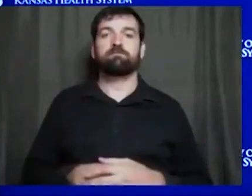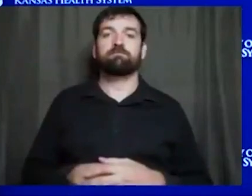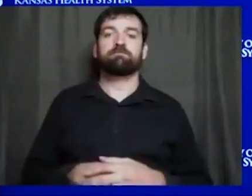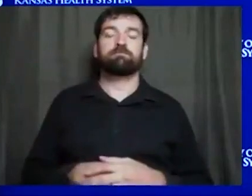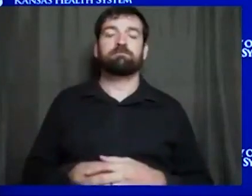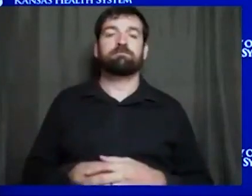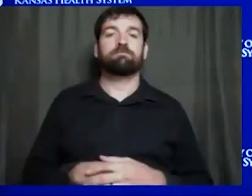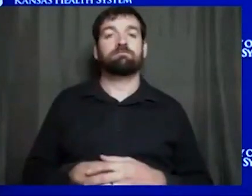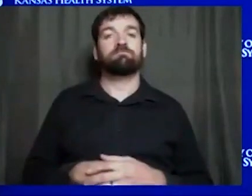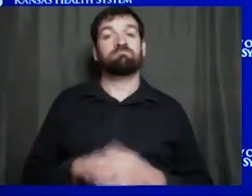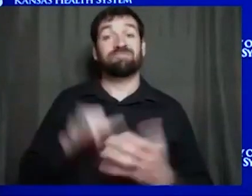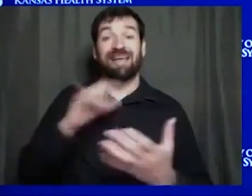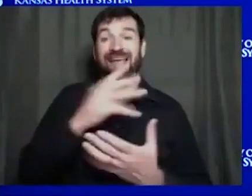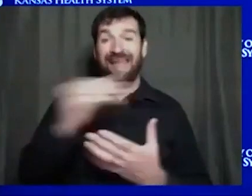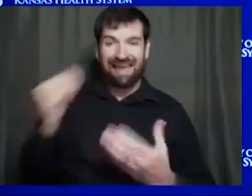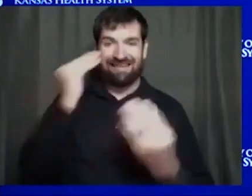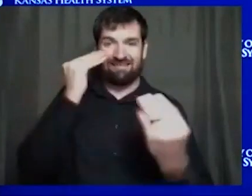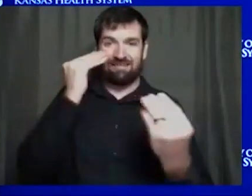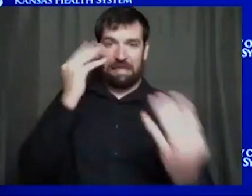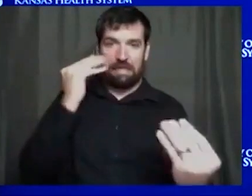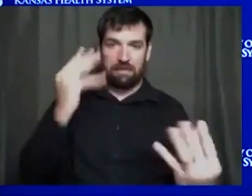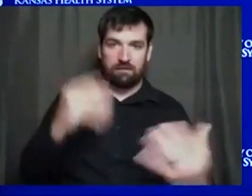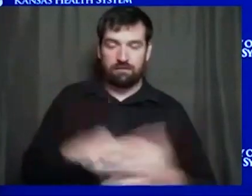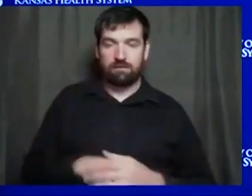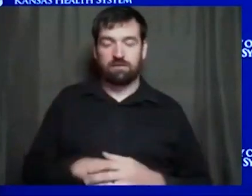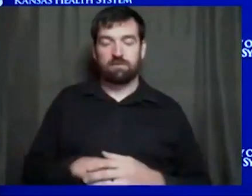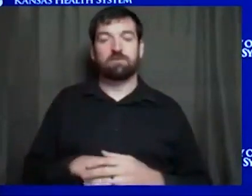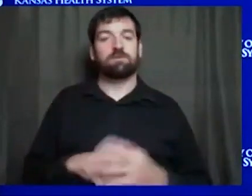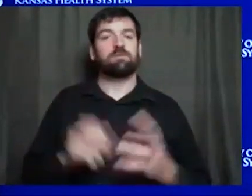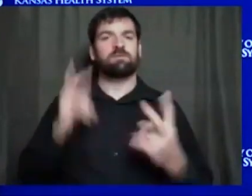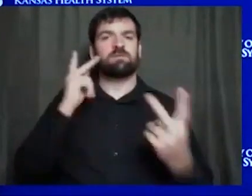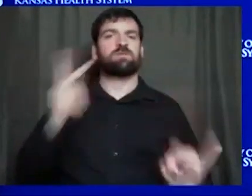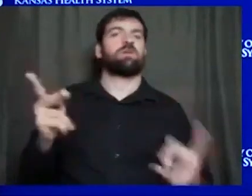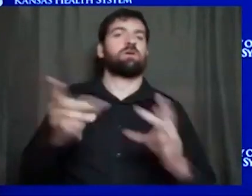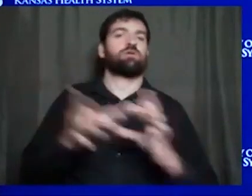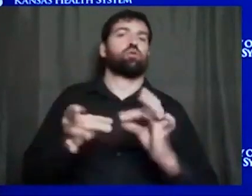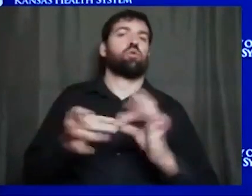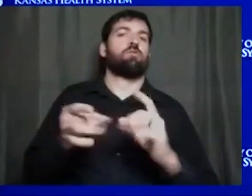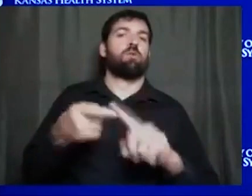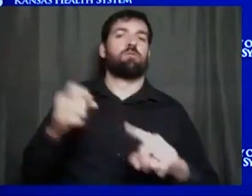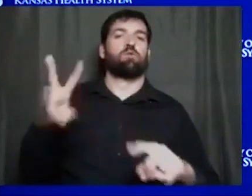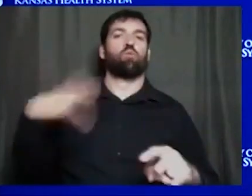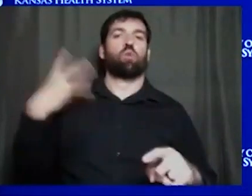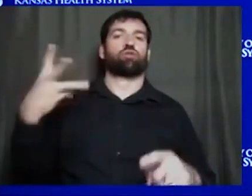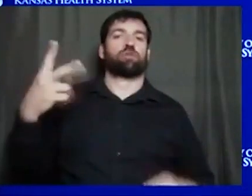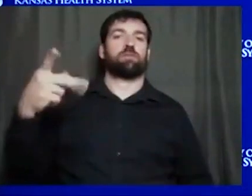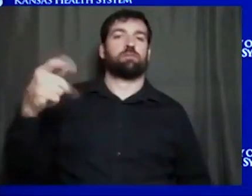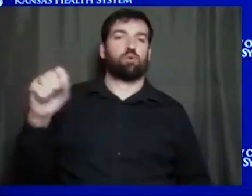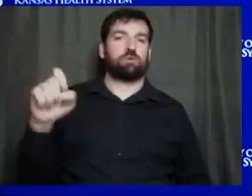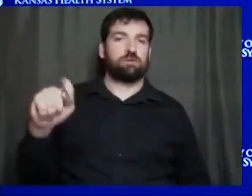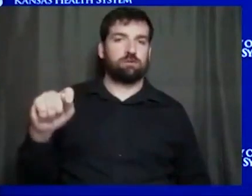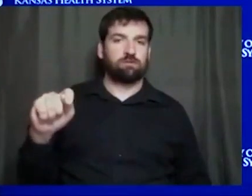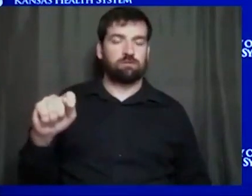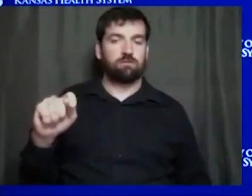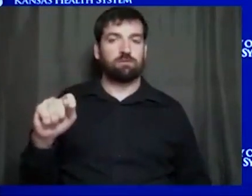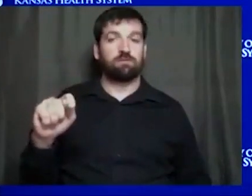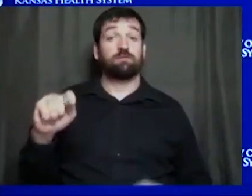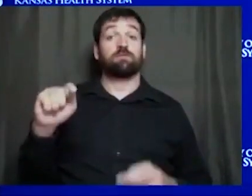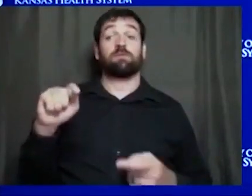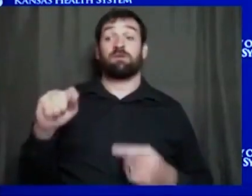data for that. I saw a story in the Washington Post today saying additional dosing reduces